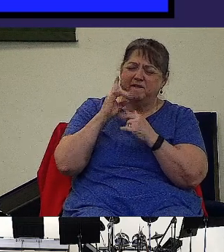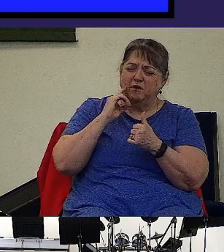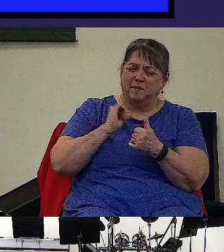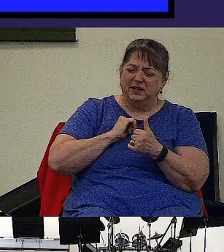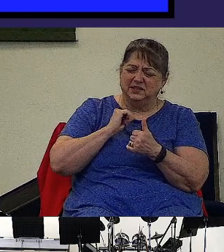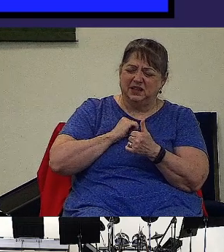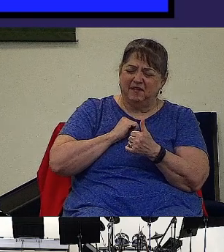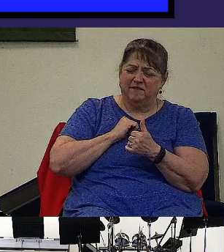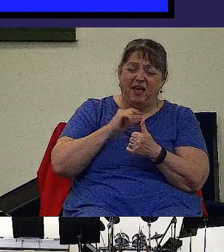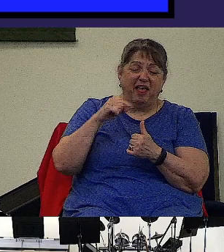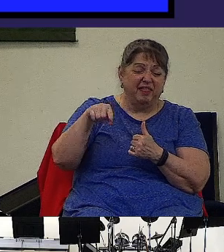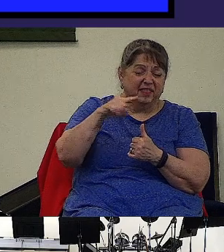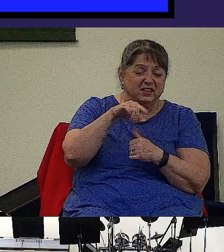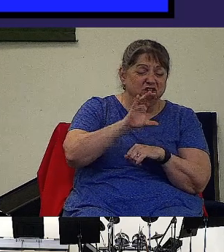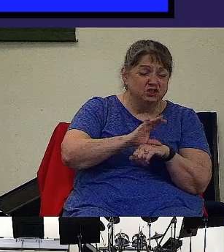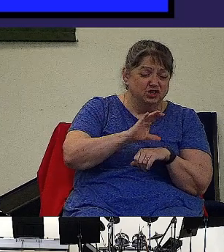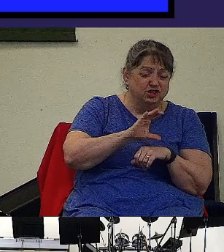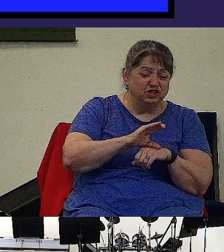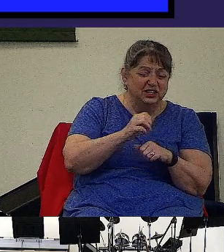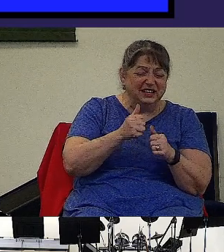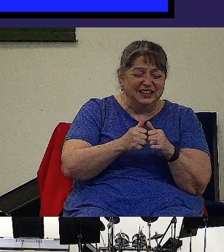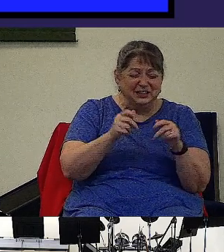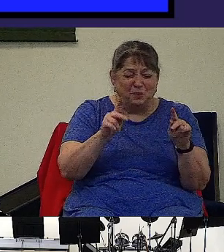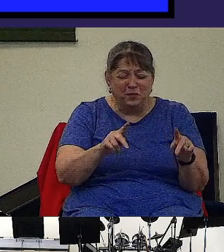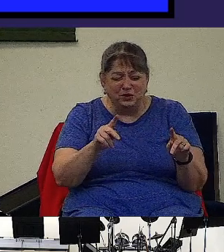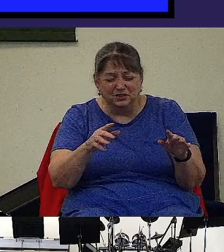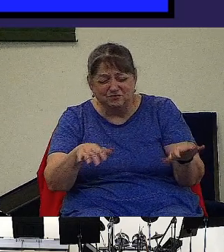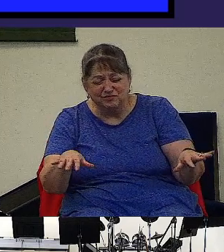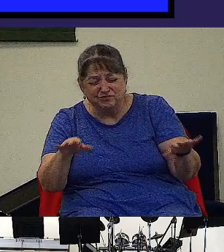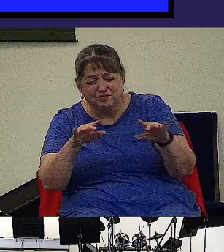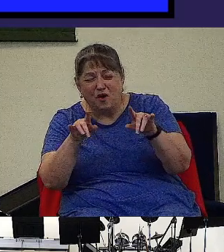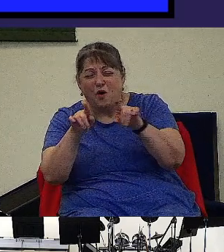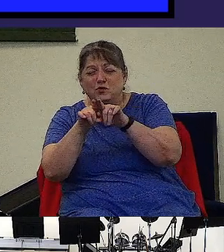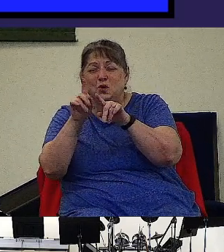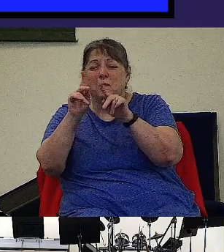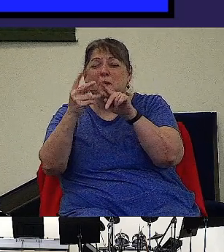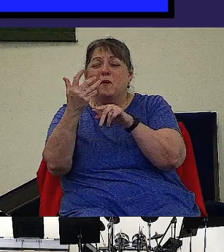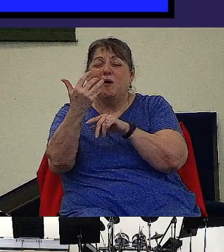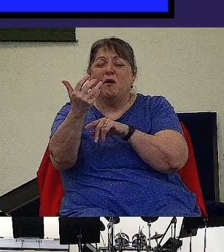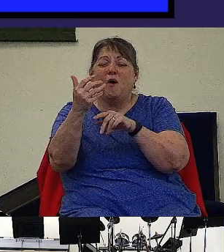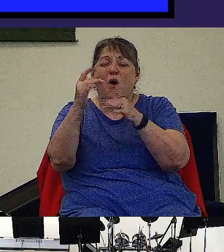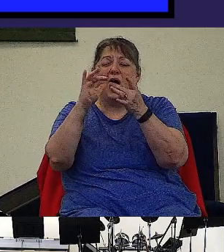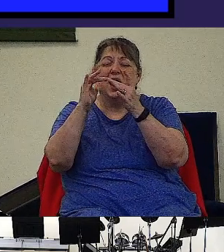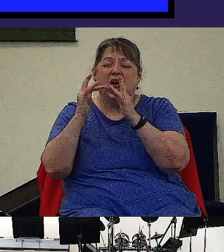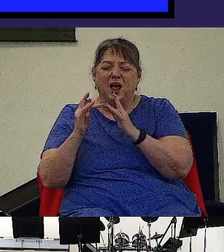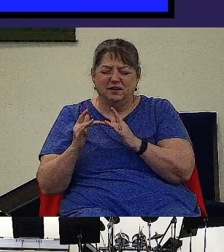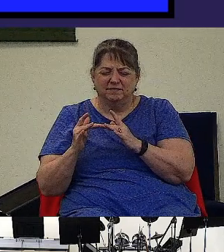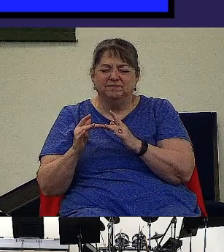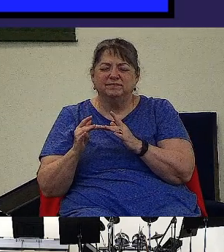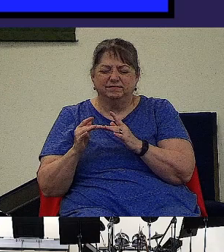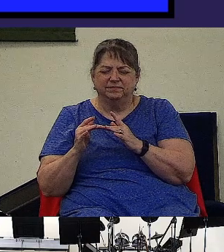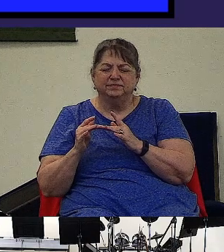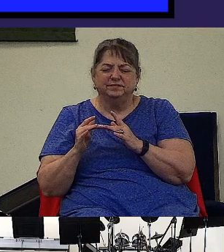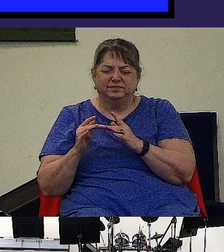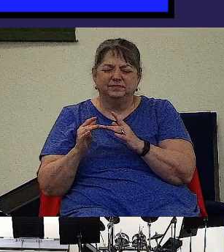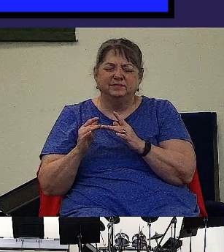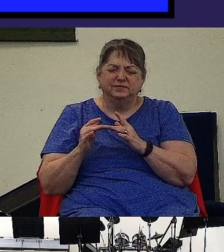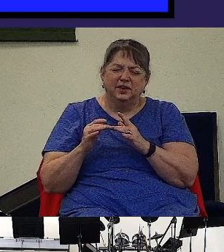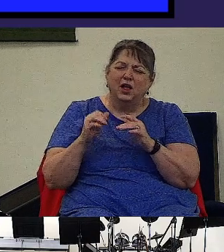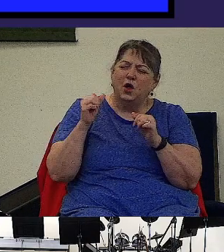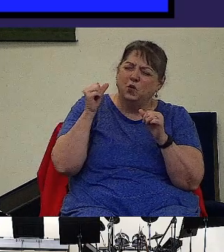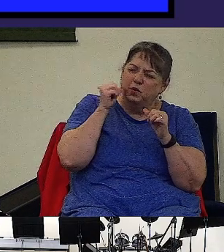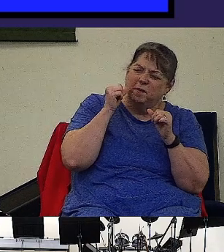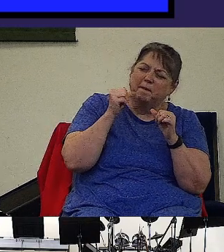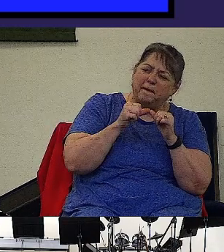for this church i pray for every person seated before me and those hearing online that father we would um remember that their